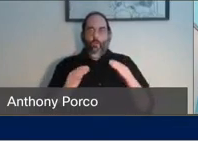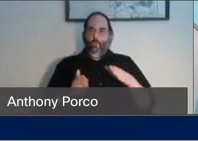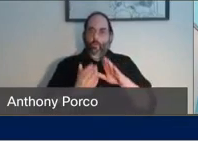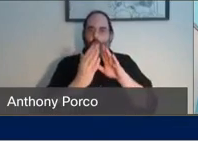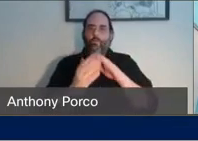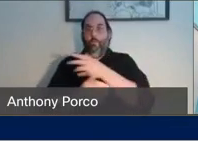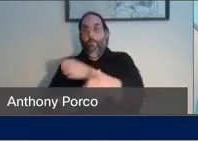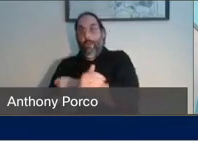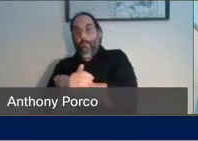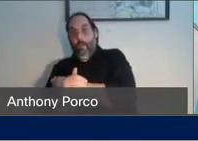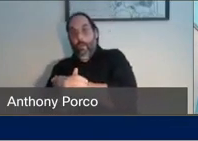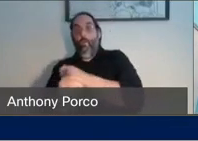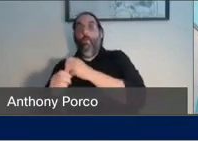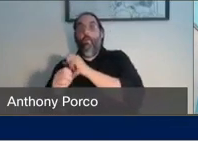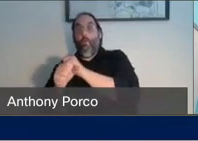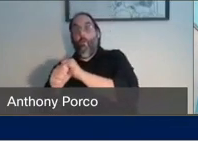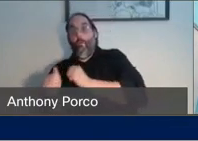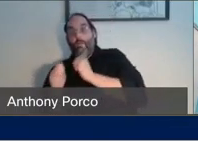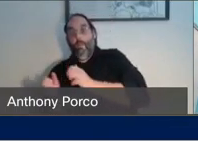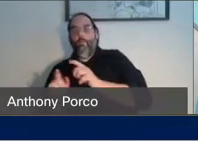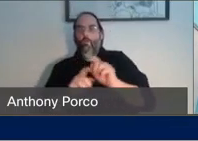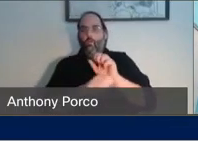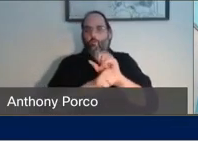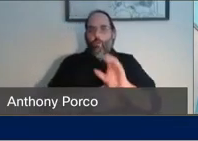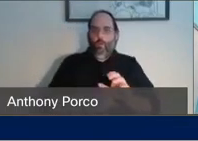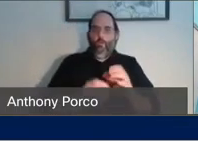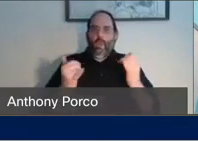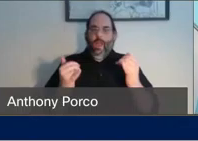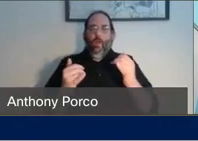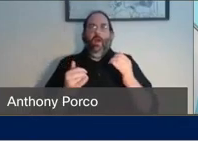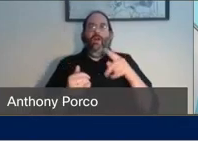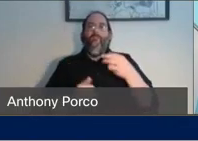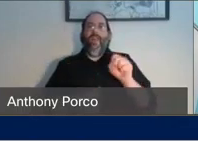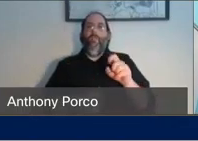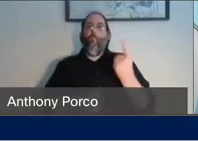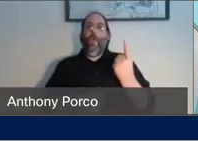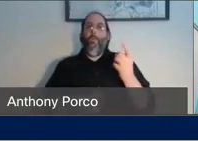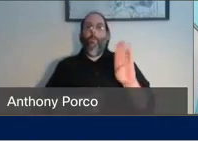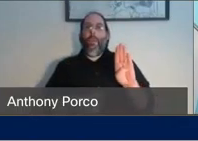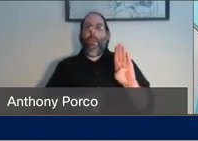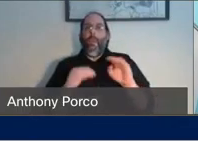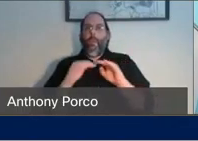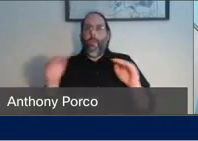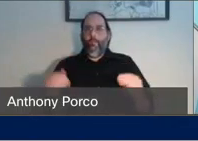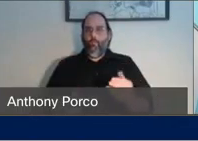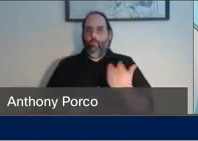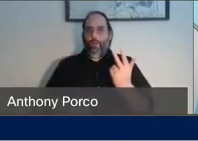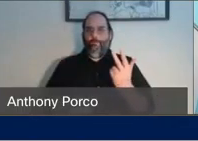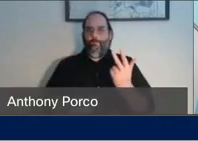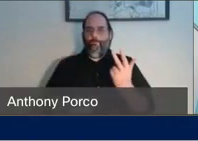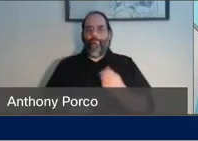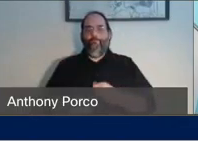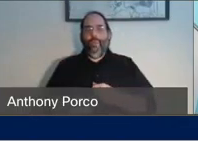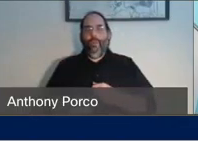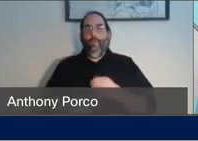and employees. Currently, we are in phase 1B, tier 3.